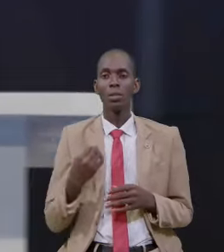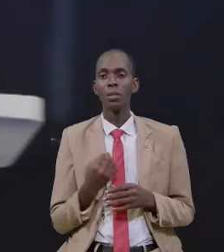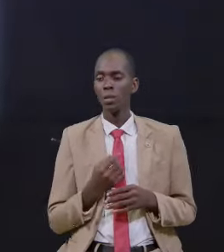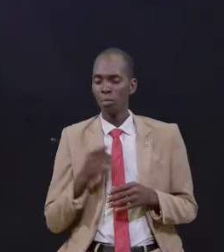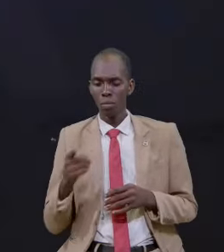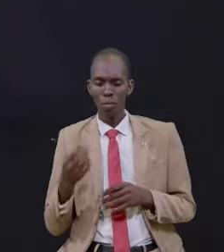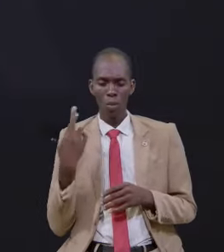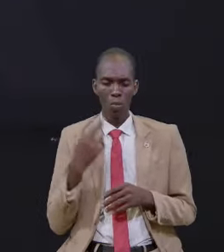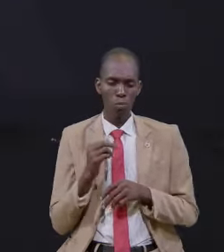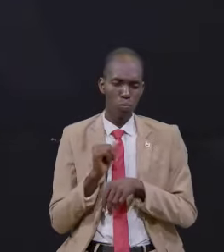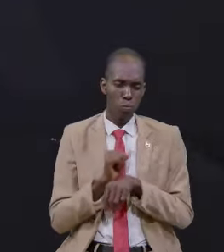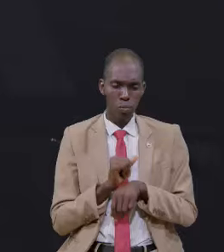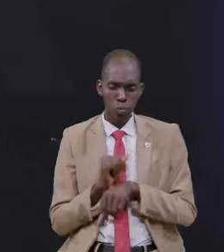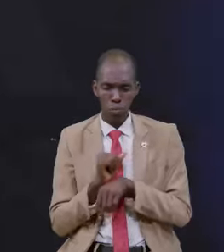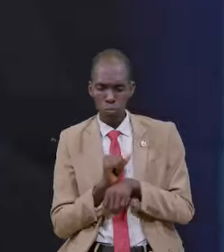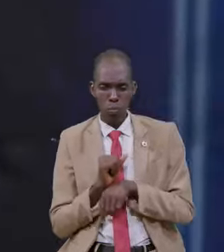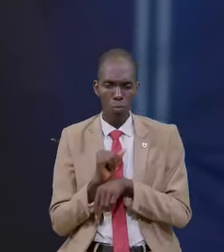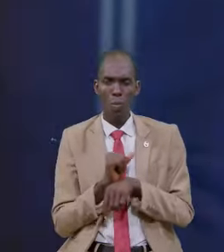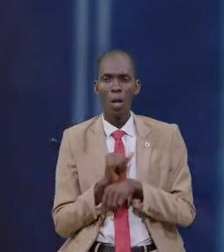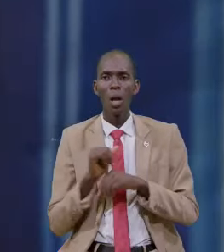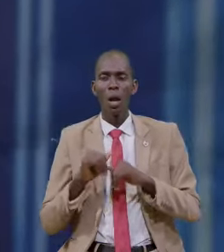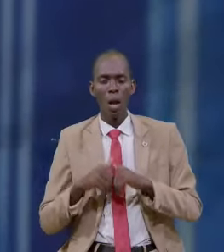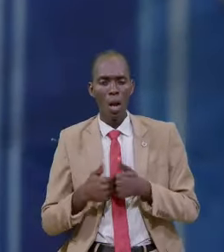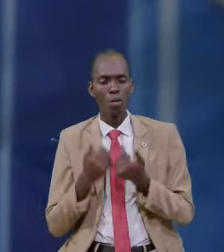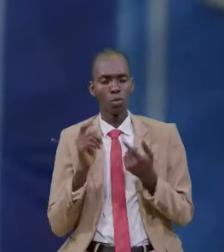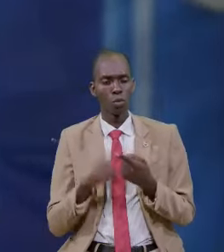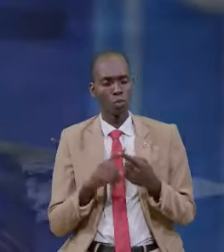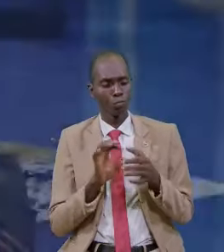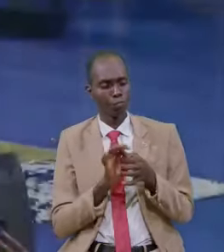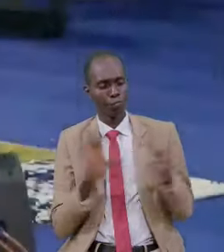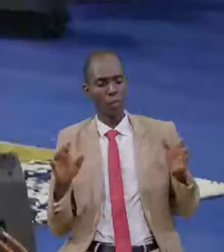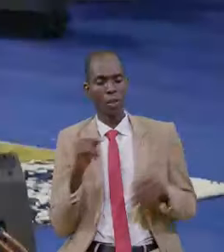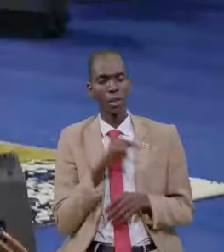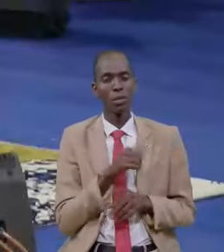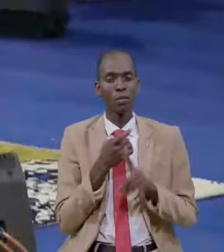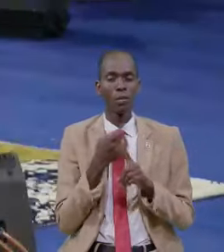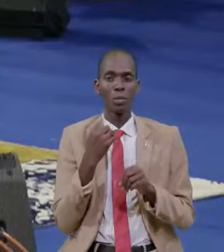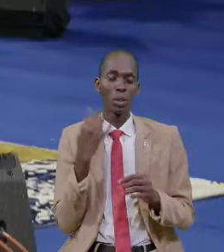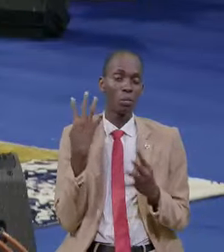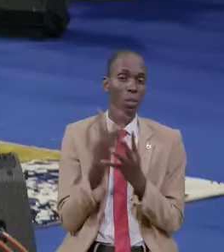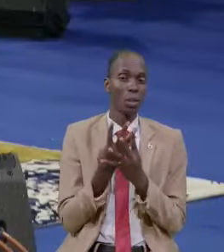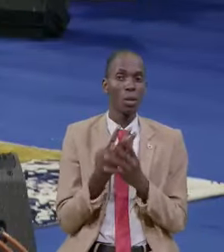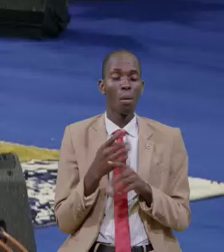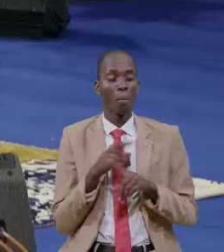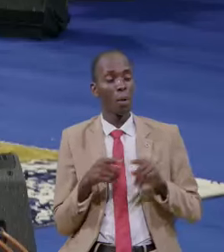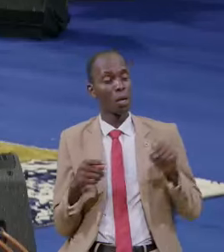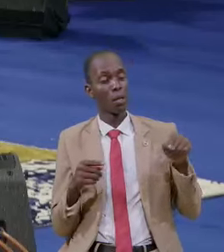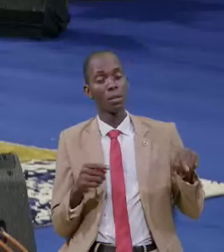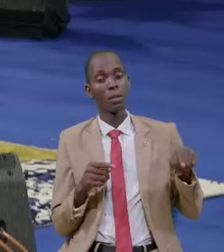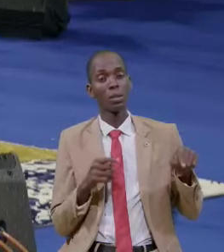working on his deliverance. And he was, you know,